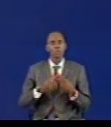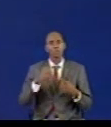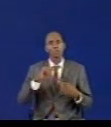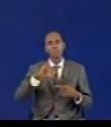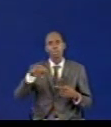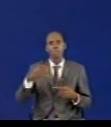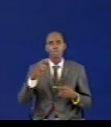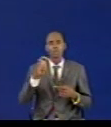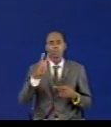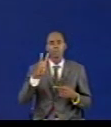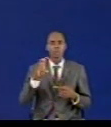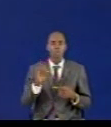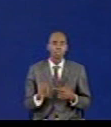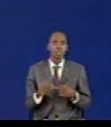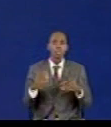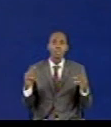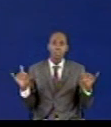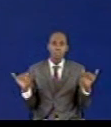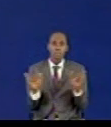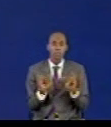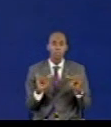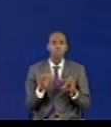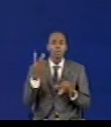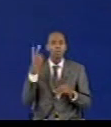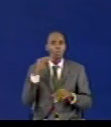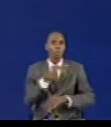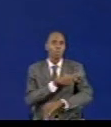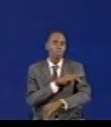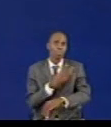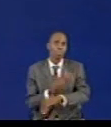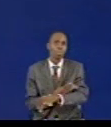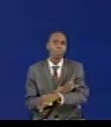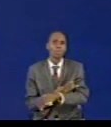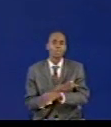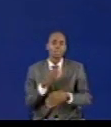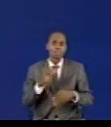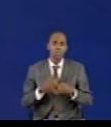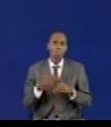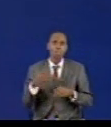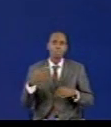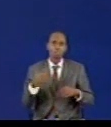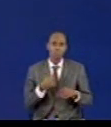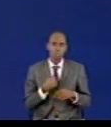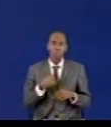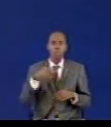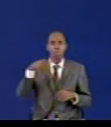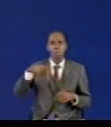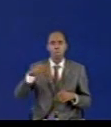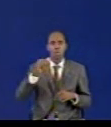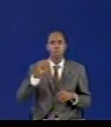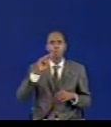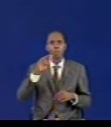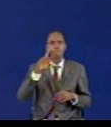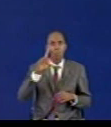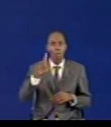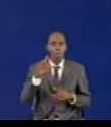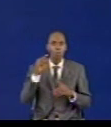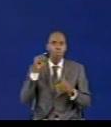same was mighty in me, Paul,